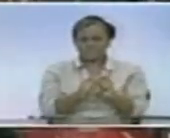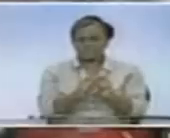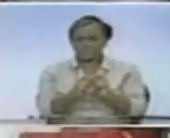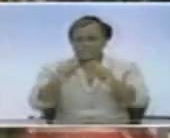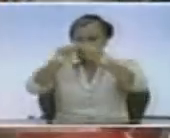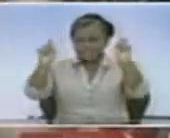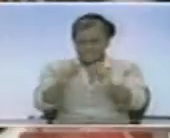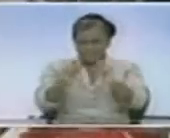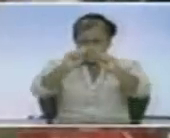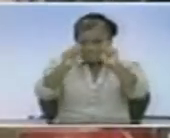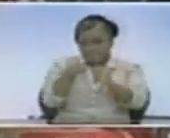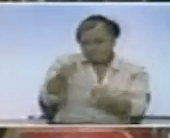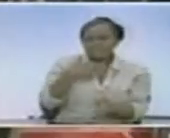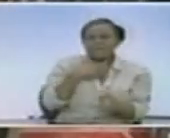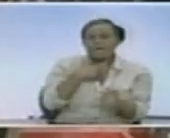tribal